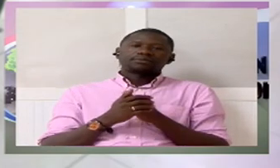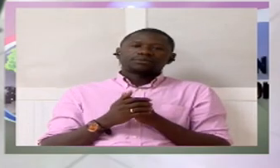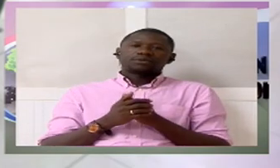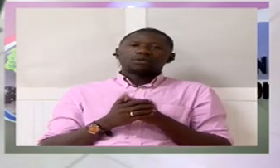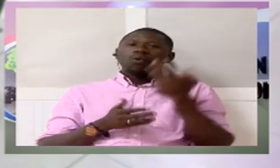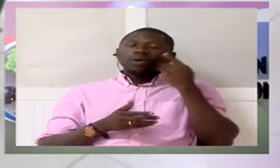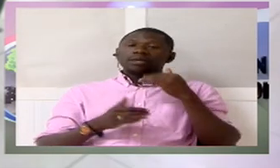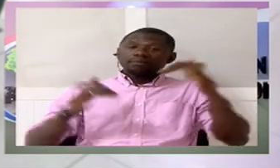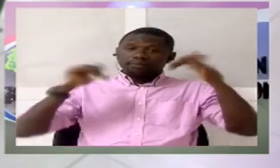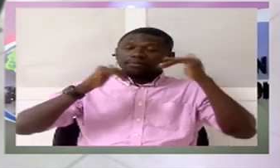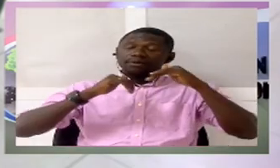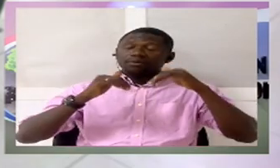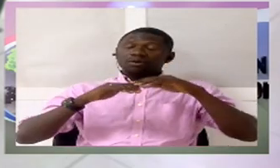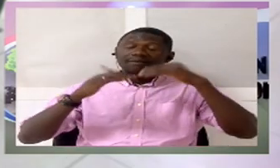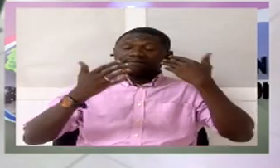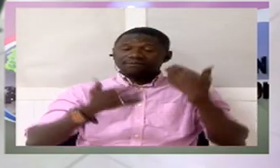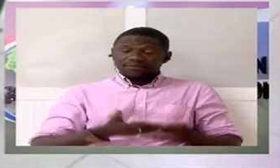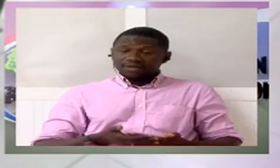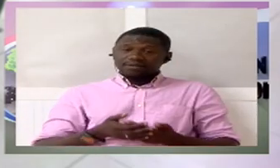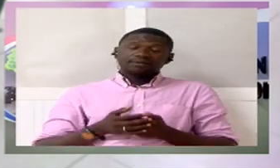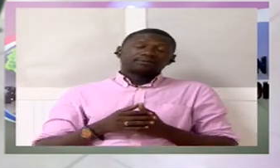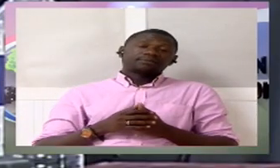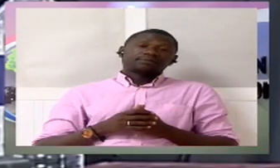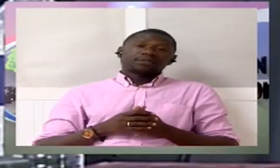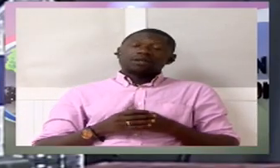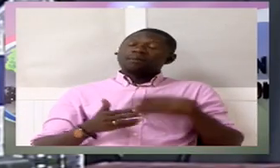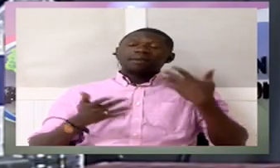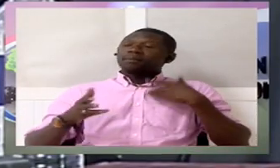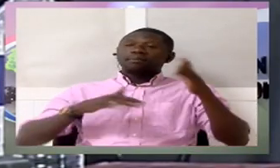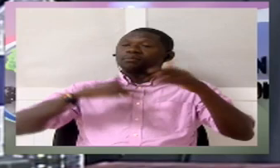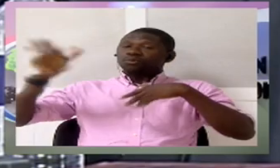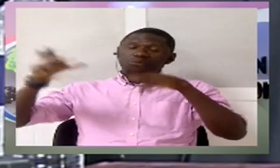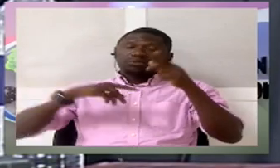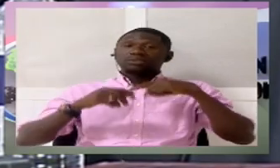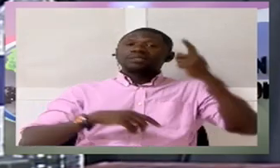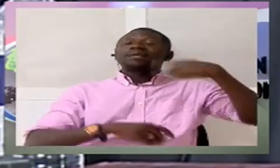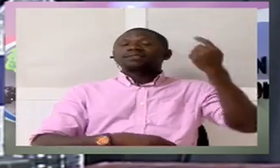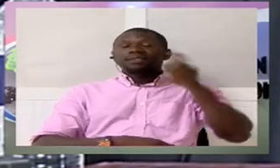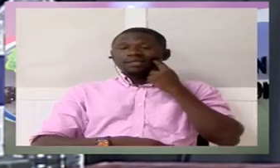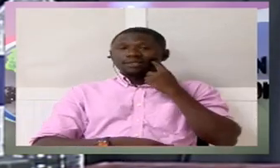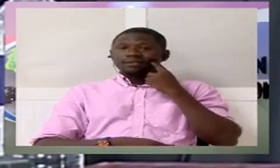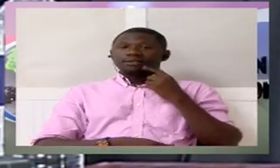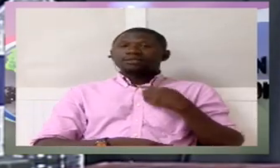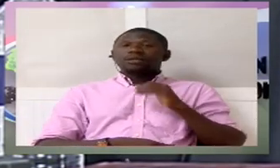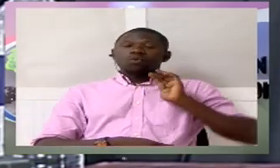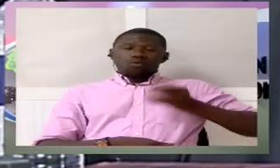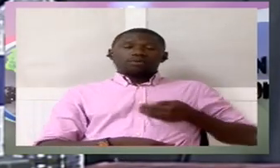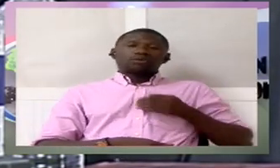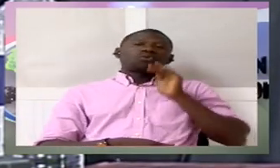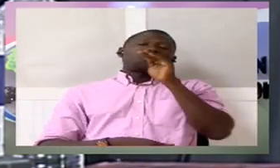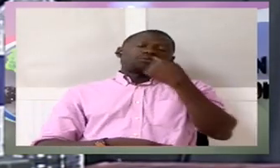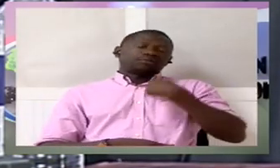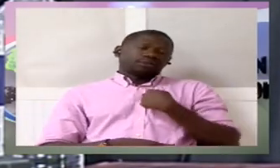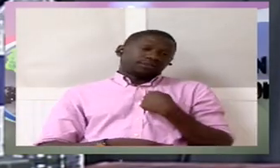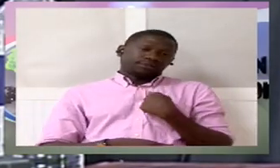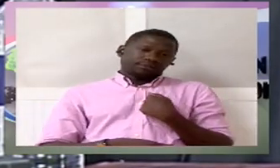obe janyanta. When the meeting ended and everybody dispersed. The following day. Sundungo nyen call. The lady